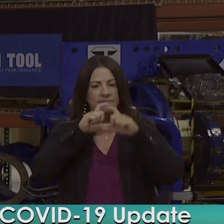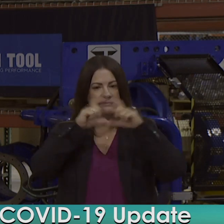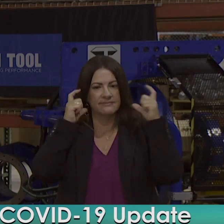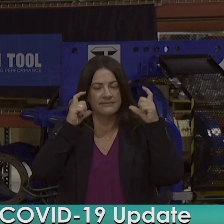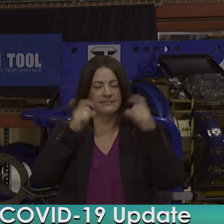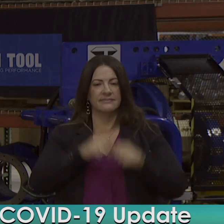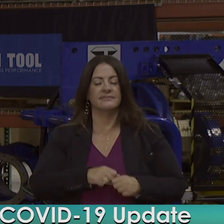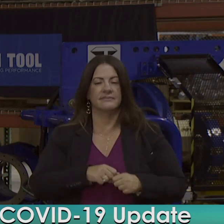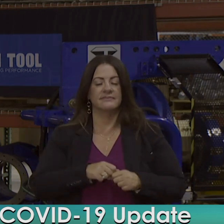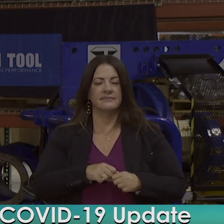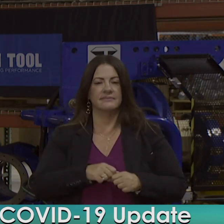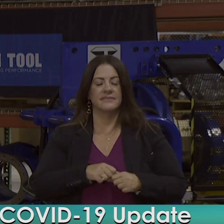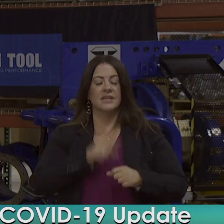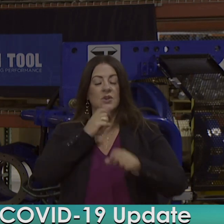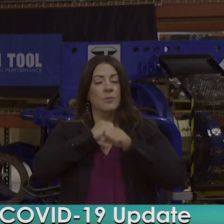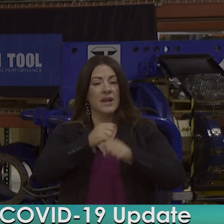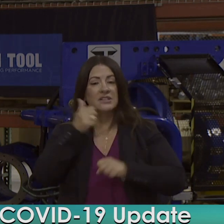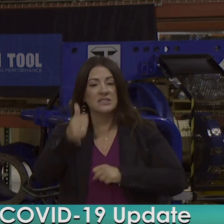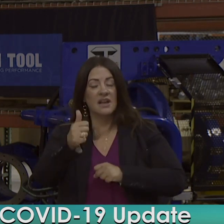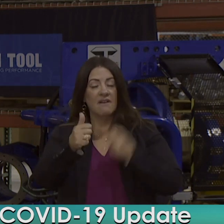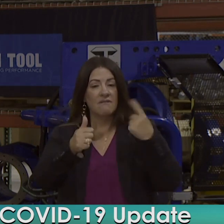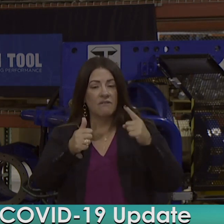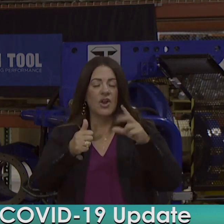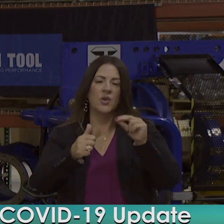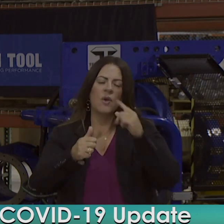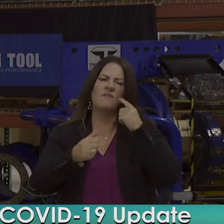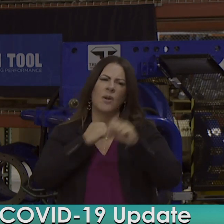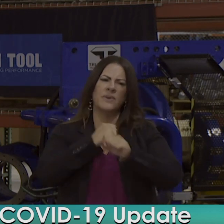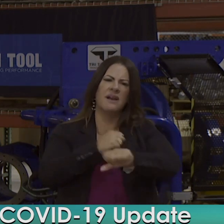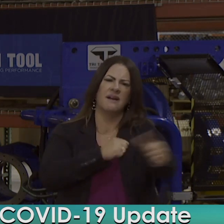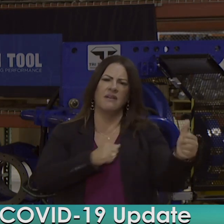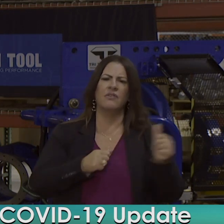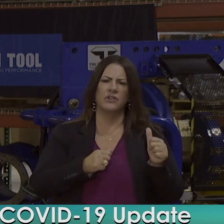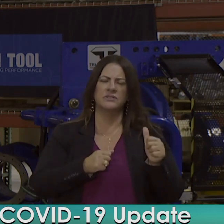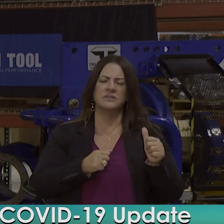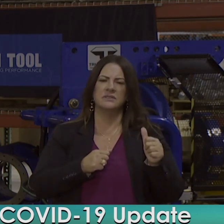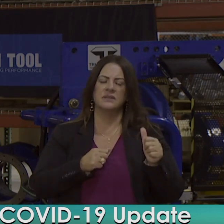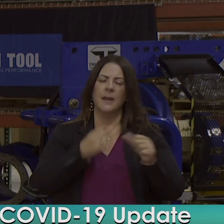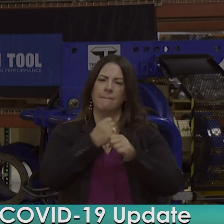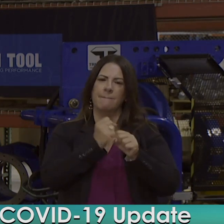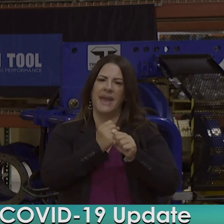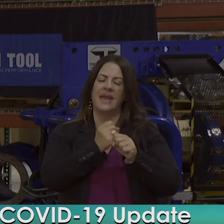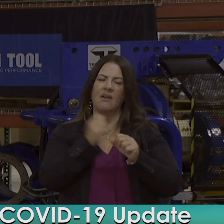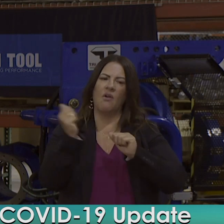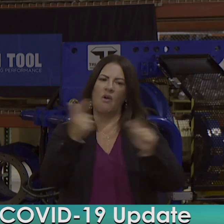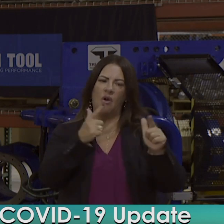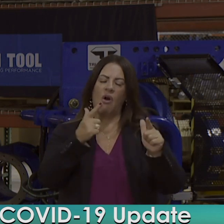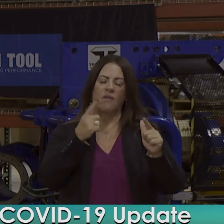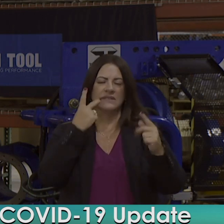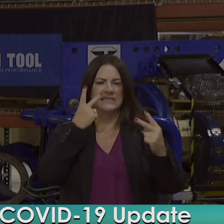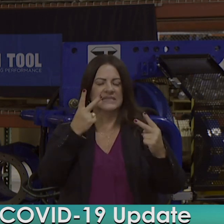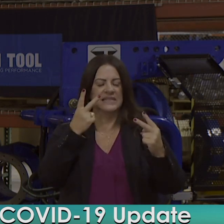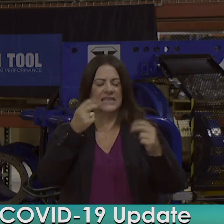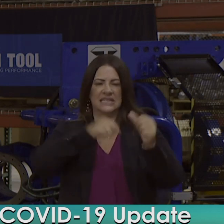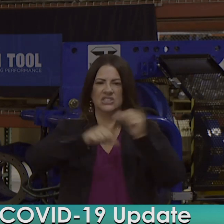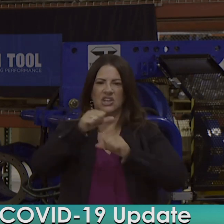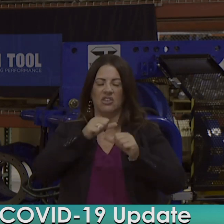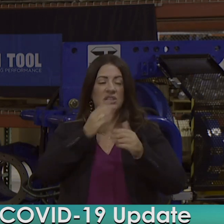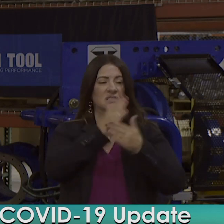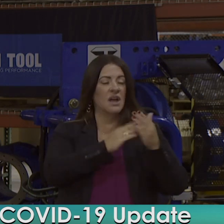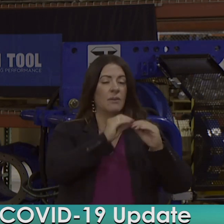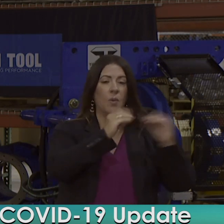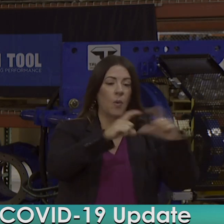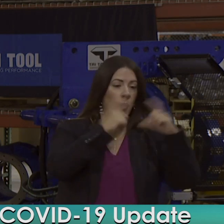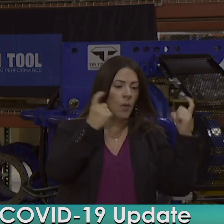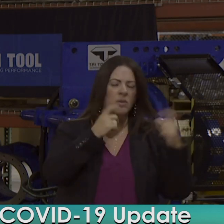only to protect yourself, but to protect others, and to send a message to people that think somehow we're out